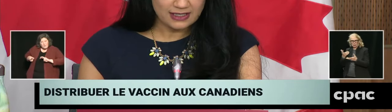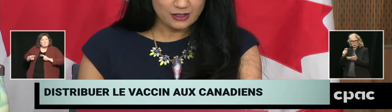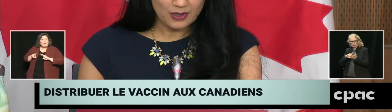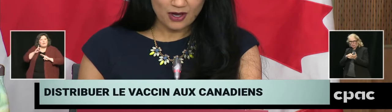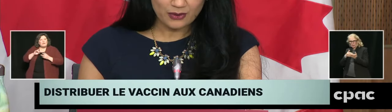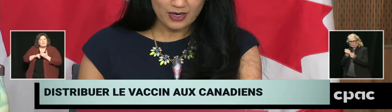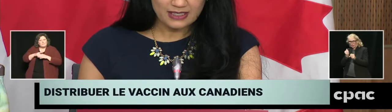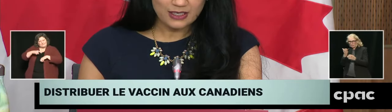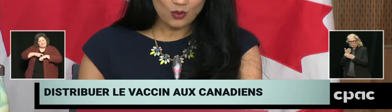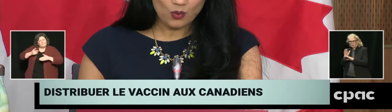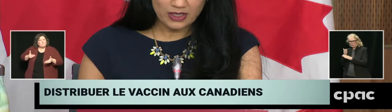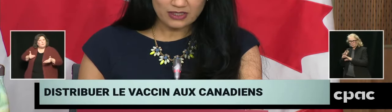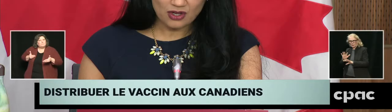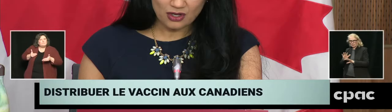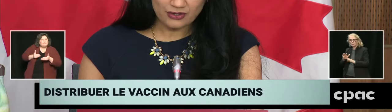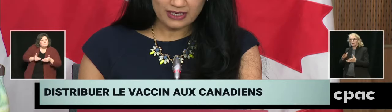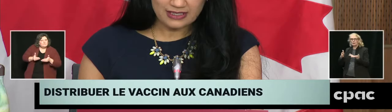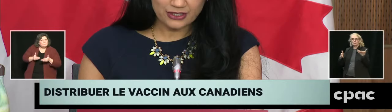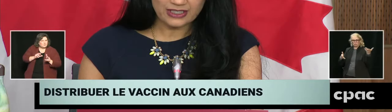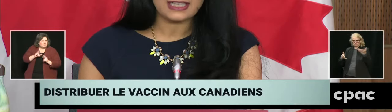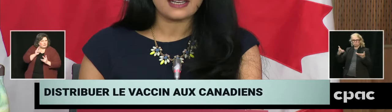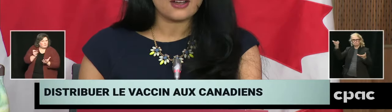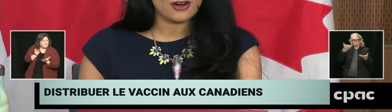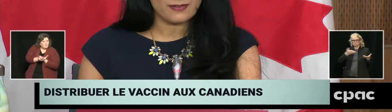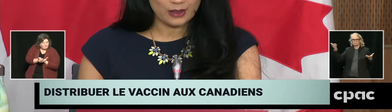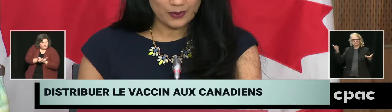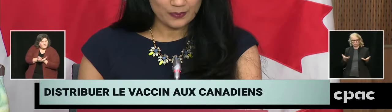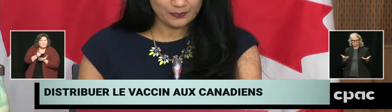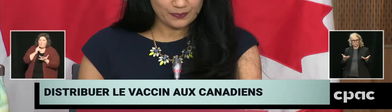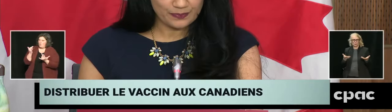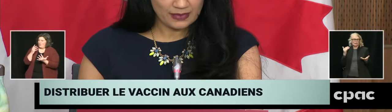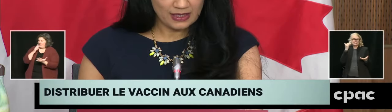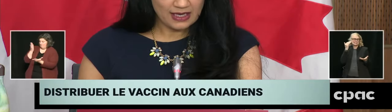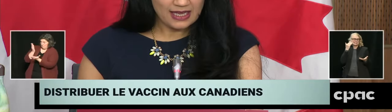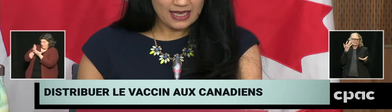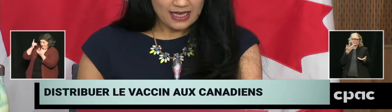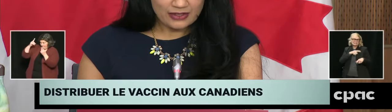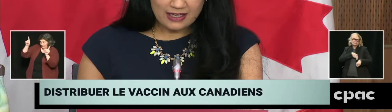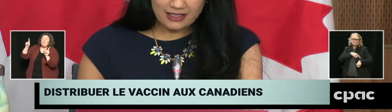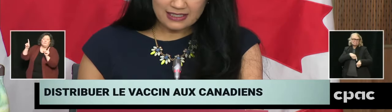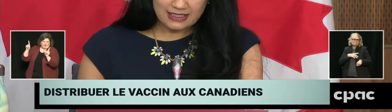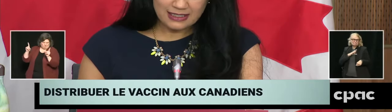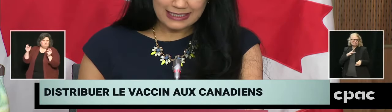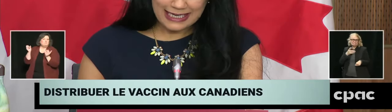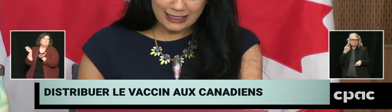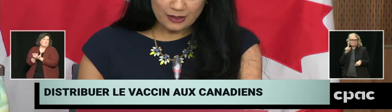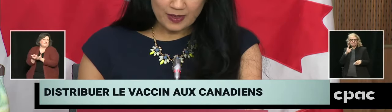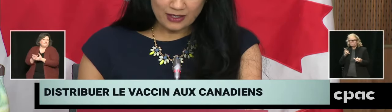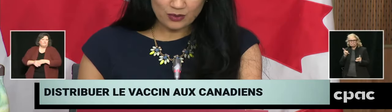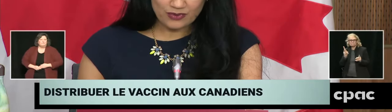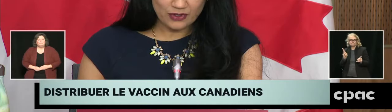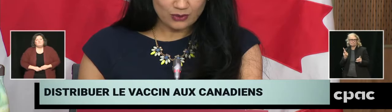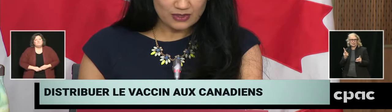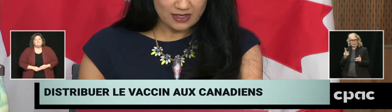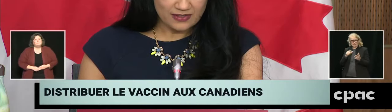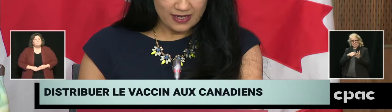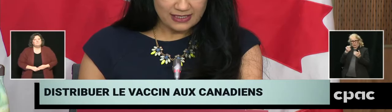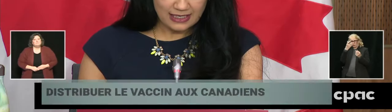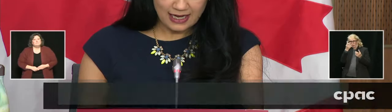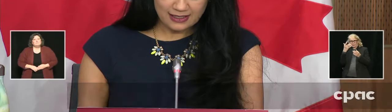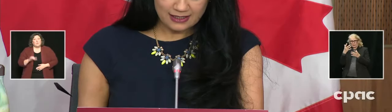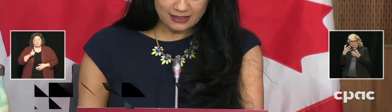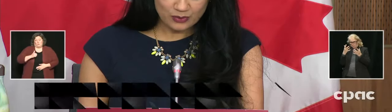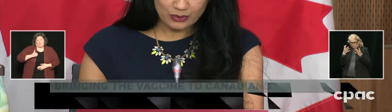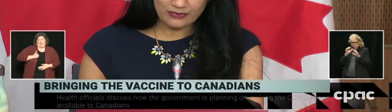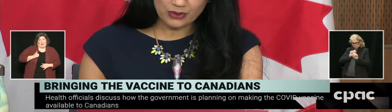new vaccine to be authorized once all the necessary data are available. Health Canada is conducting independent reviews of the